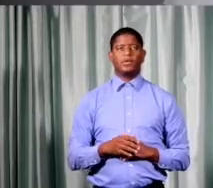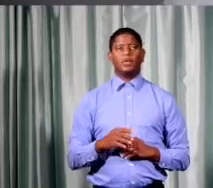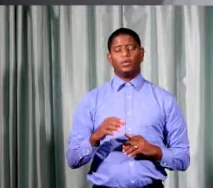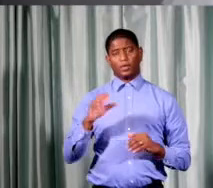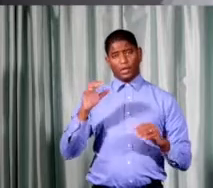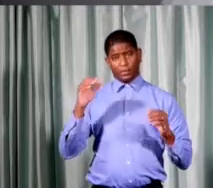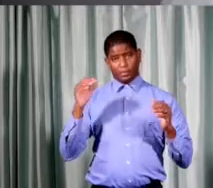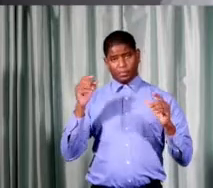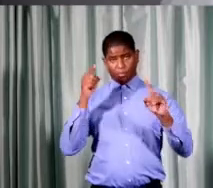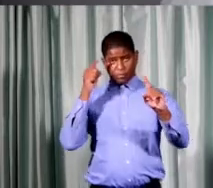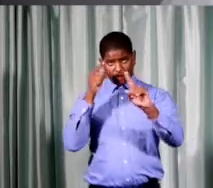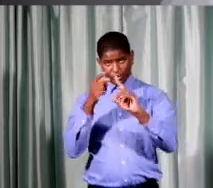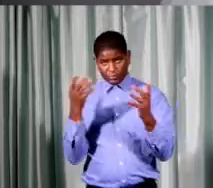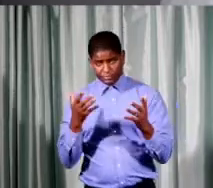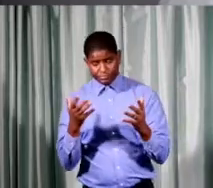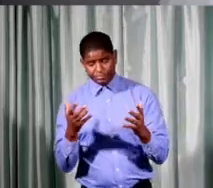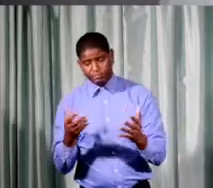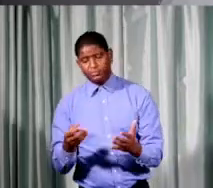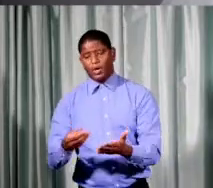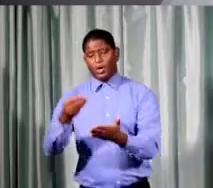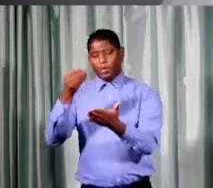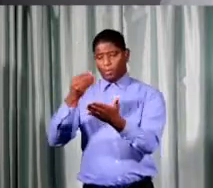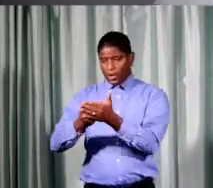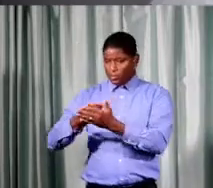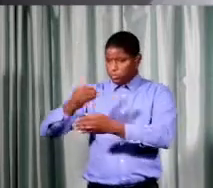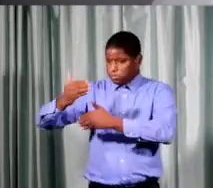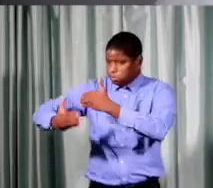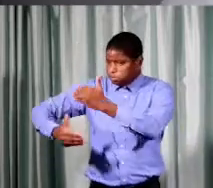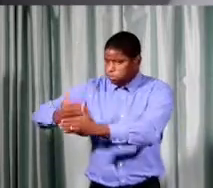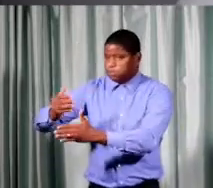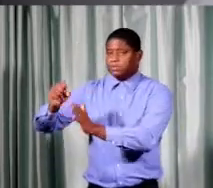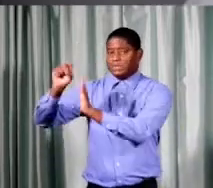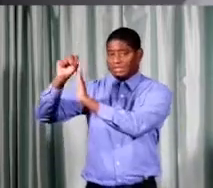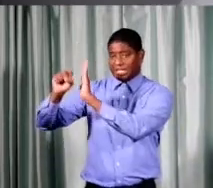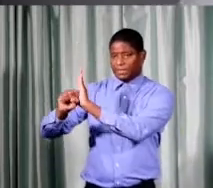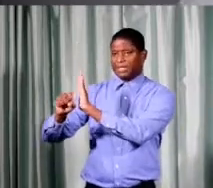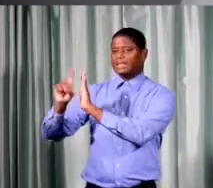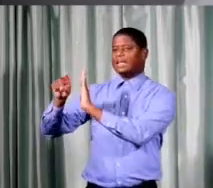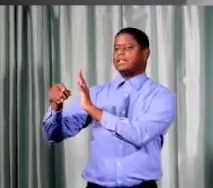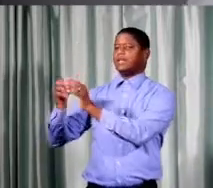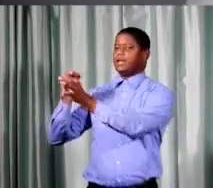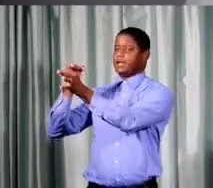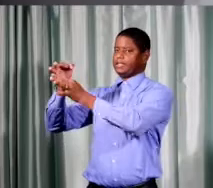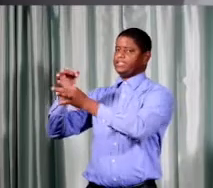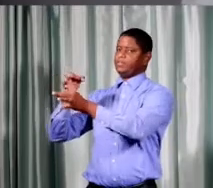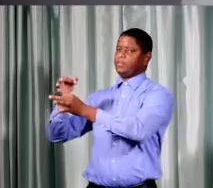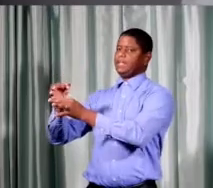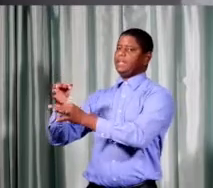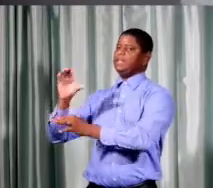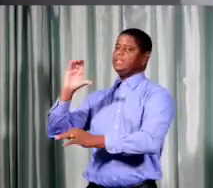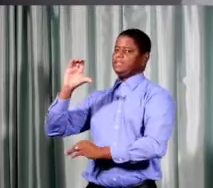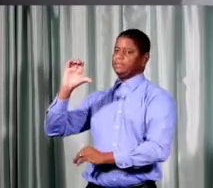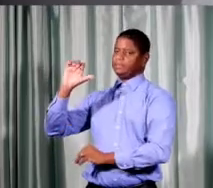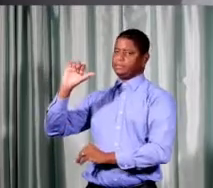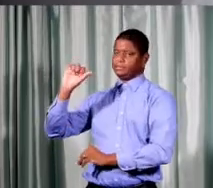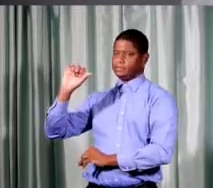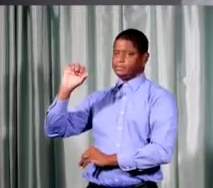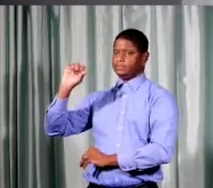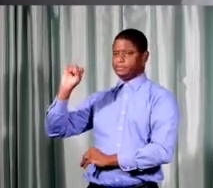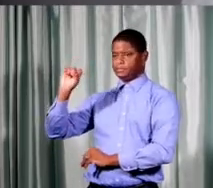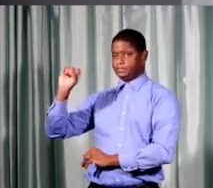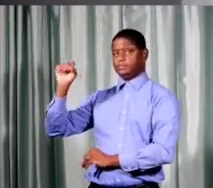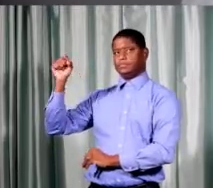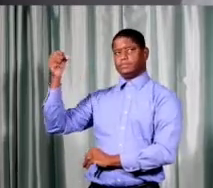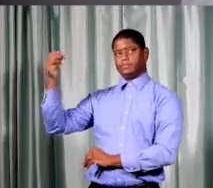cash, right? And a little later on, this is what most likely when you go to the bank, they want